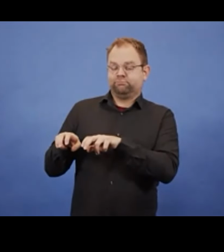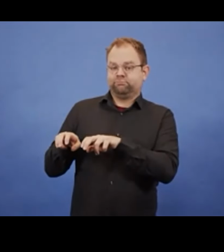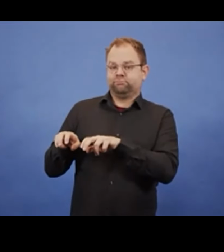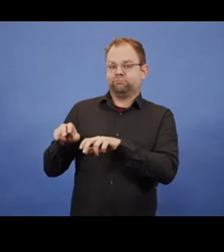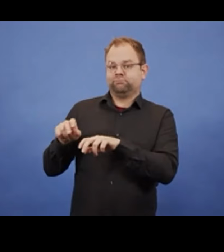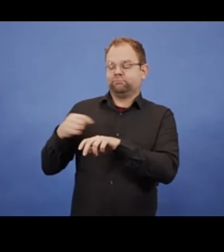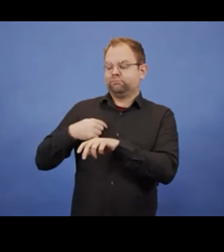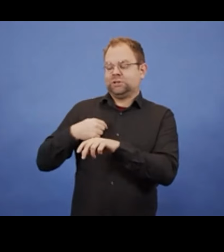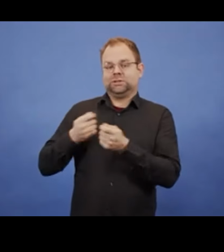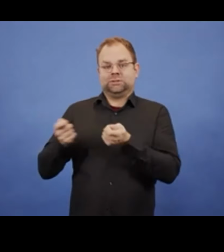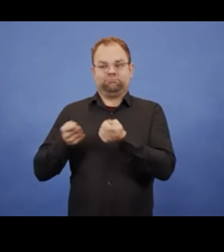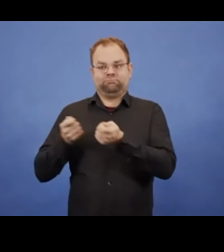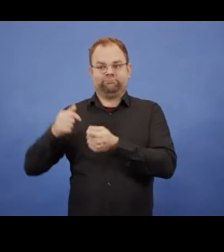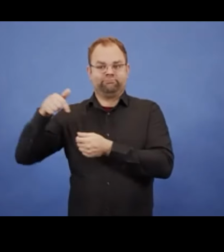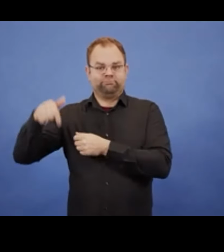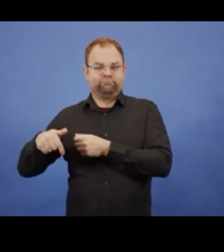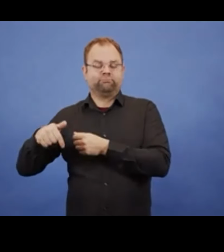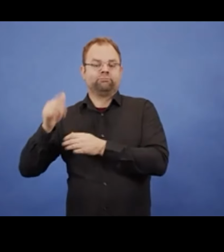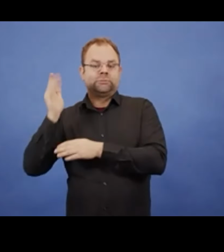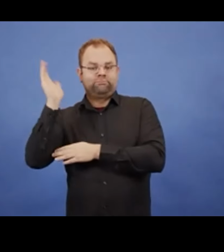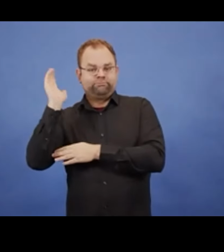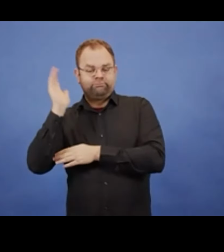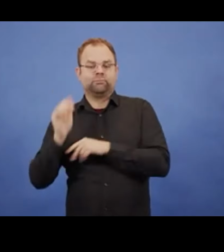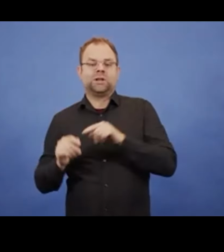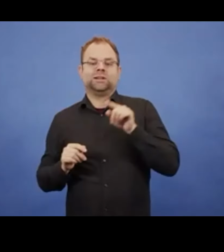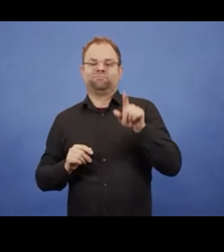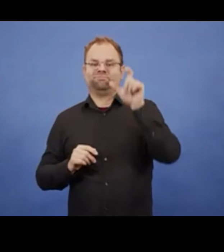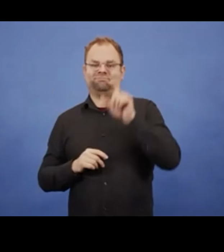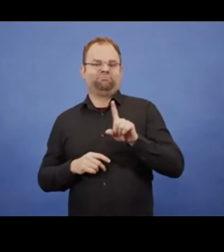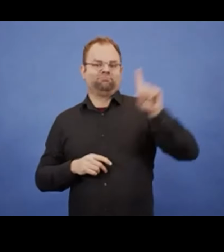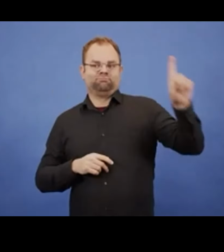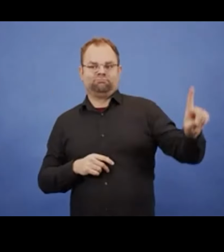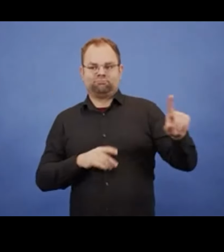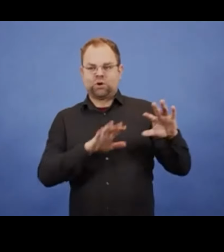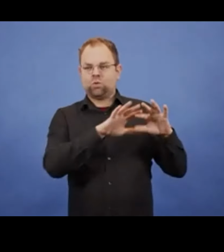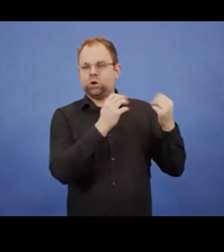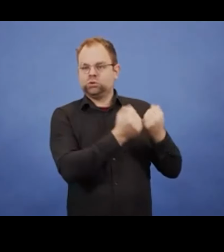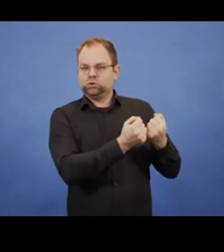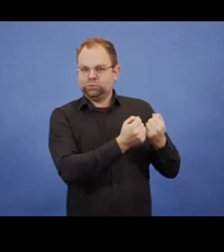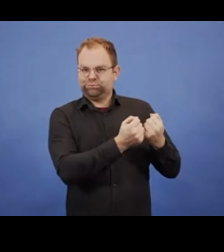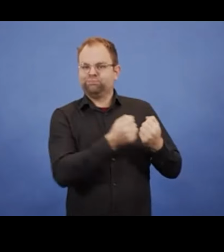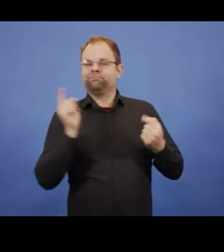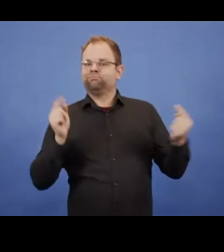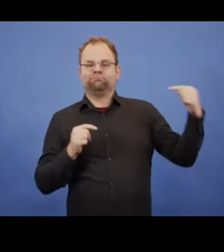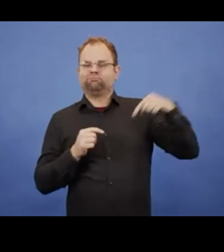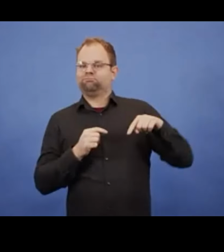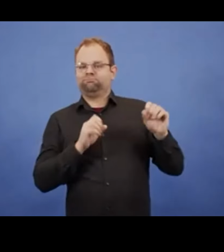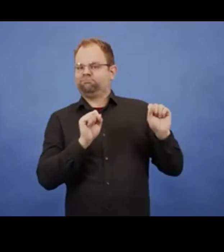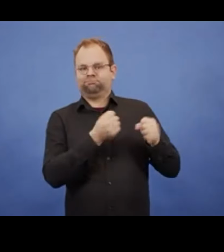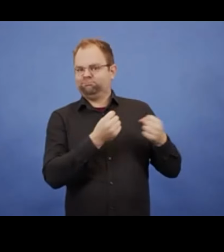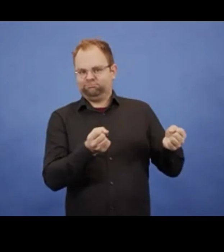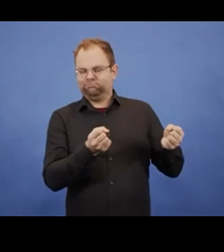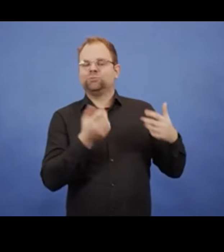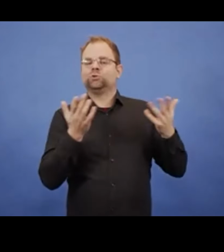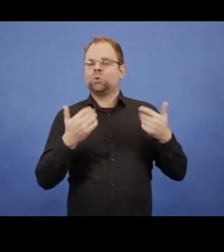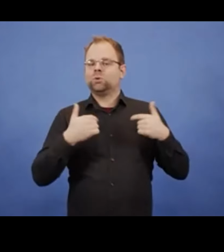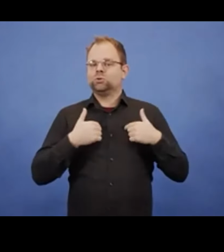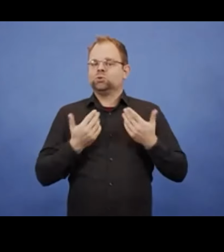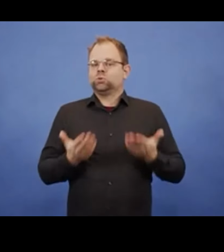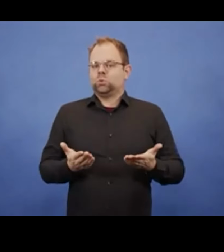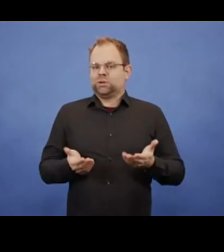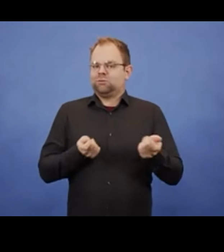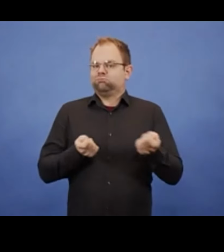going to co-facilitate today alone, but we have 2 colleagues as well from the UN Refugee Agency